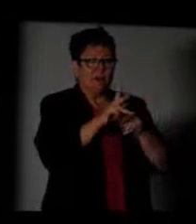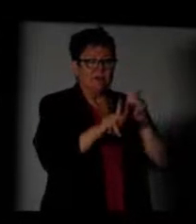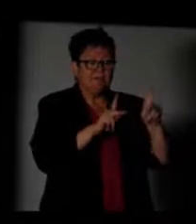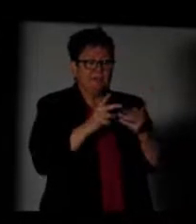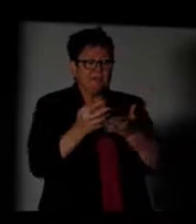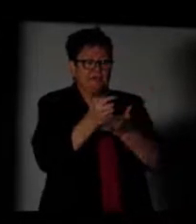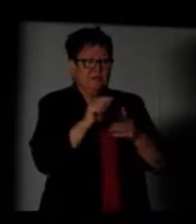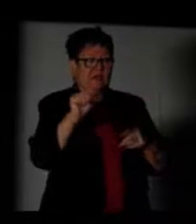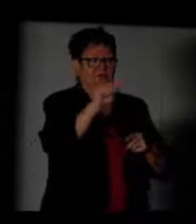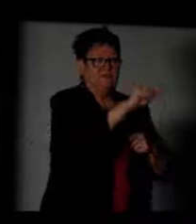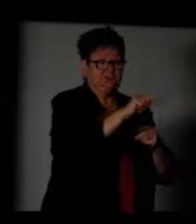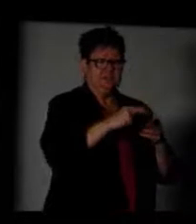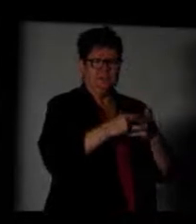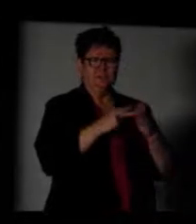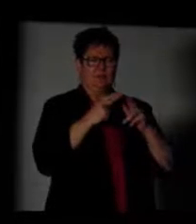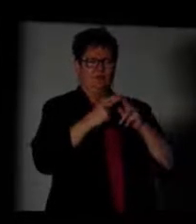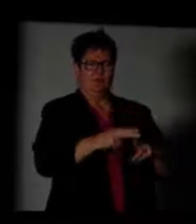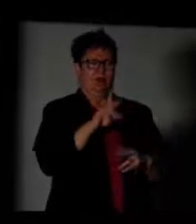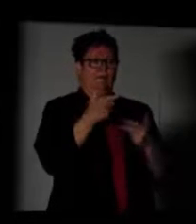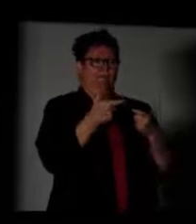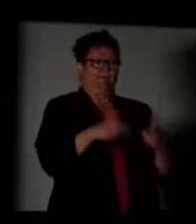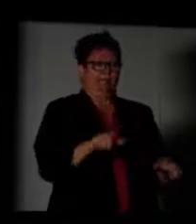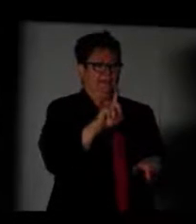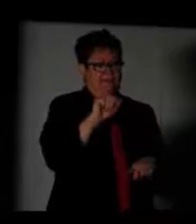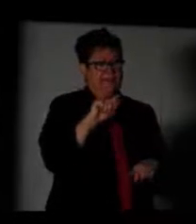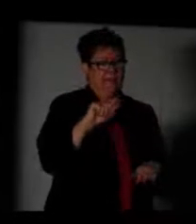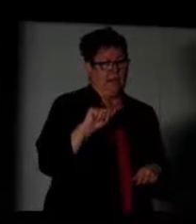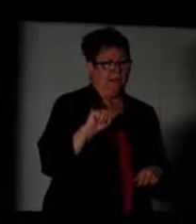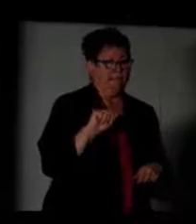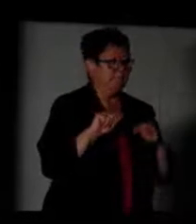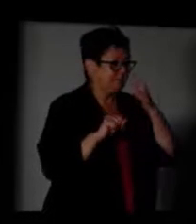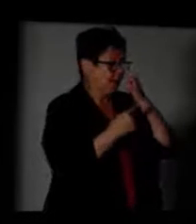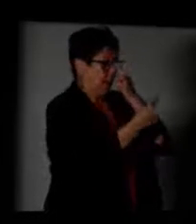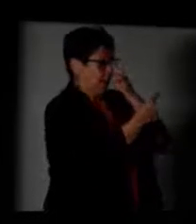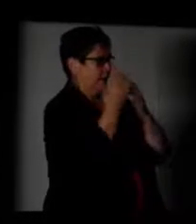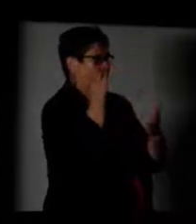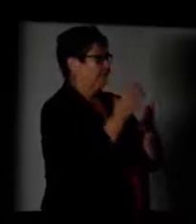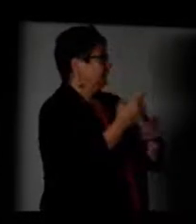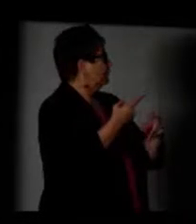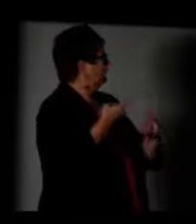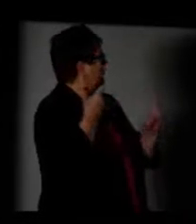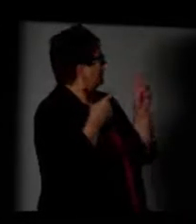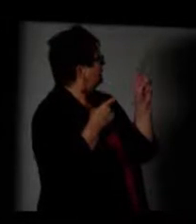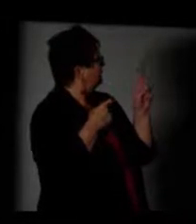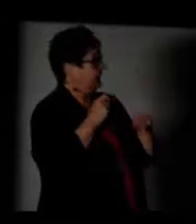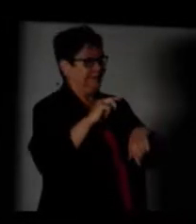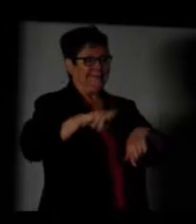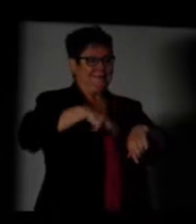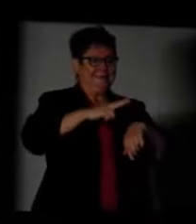big data. This is a picture from the Natural History Museum.